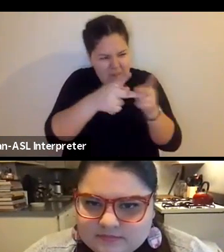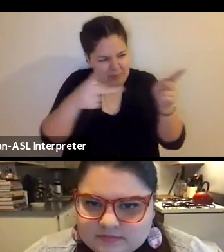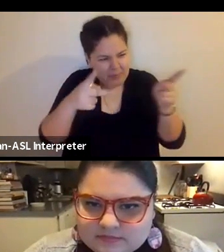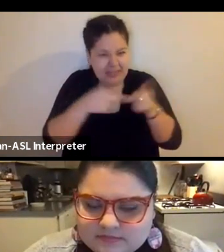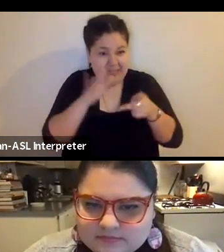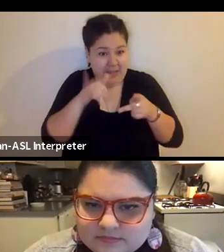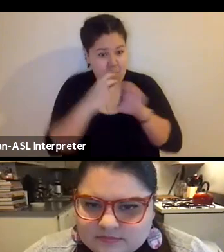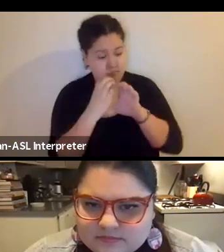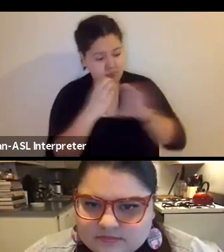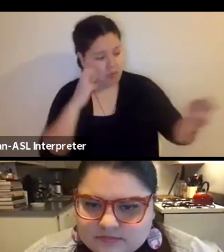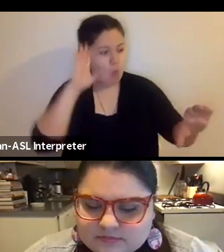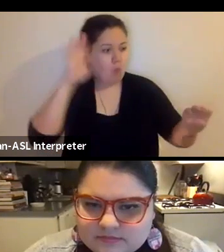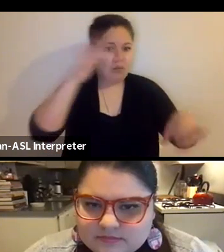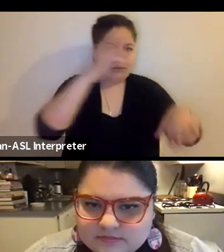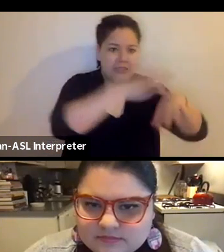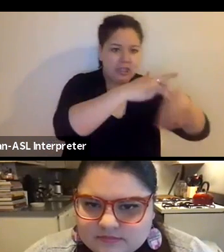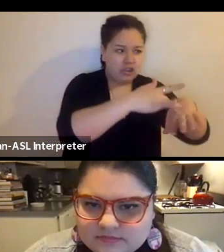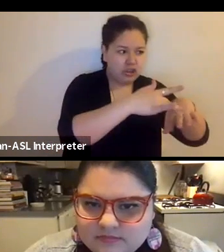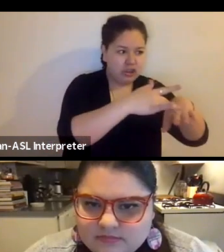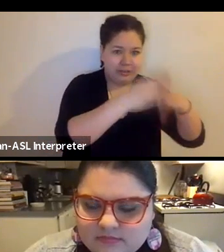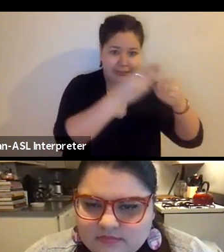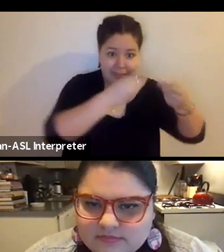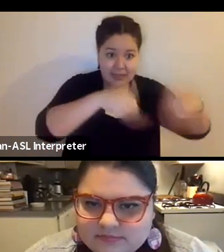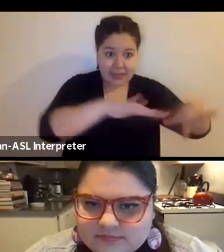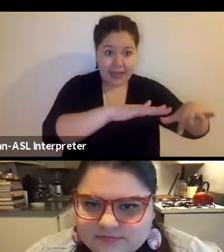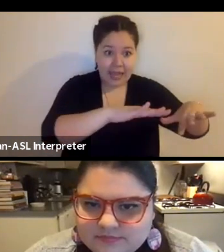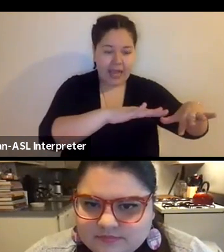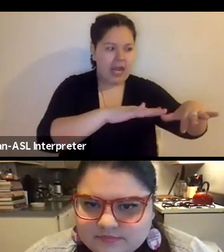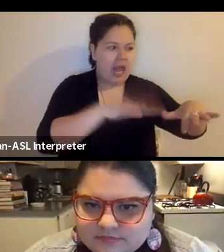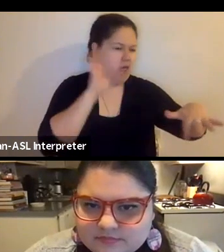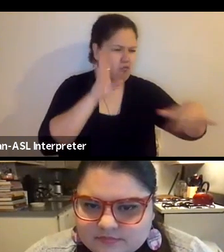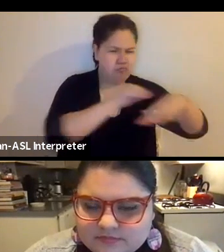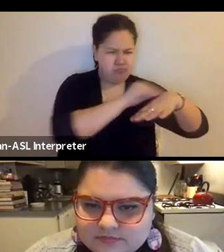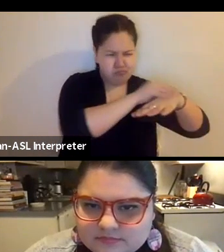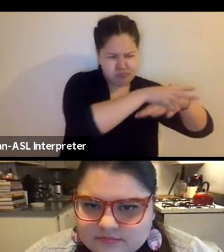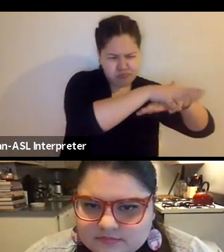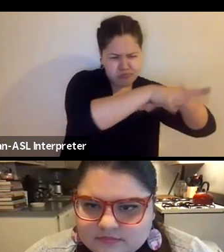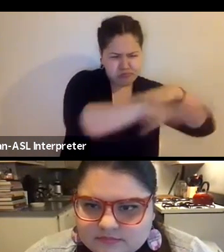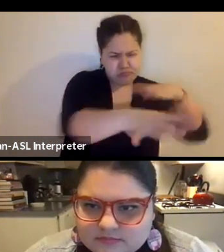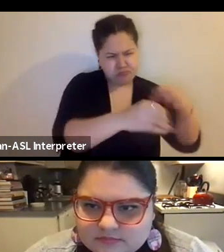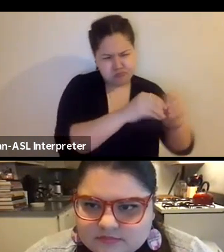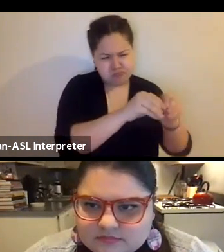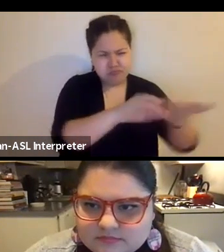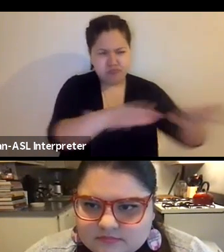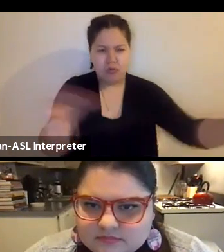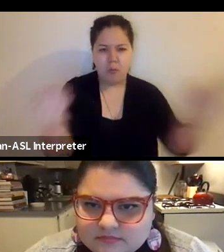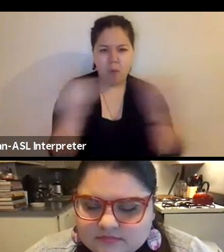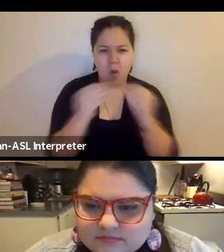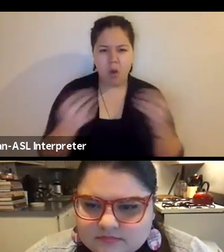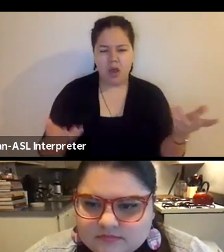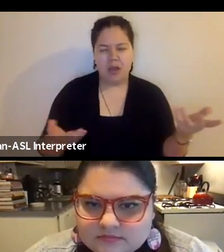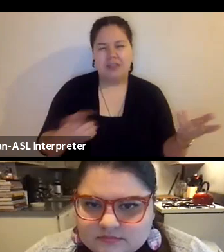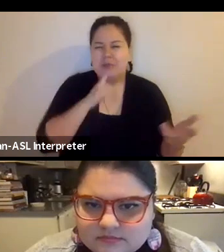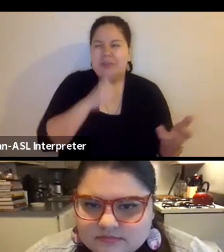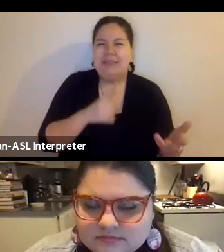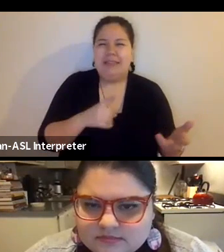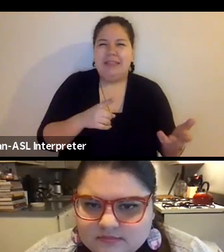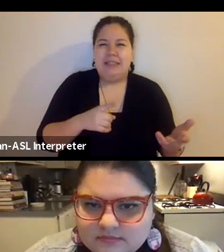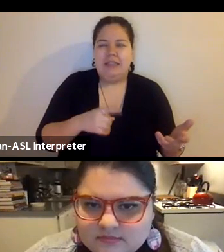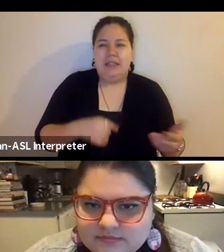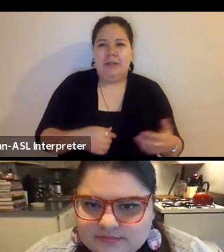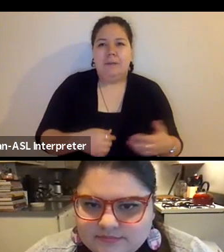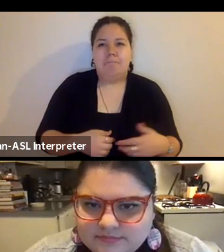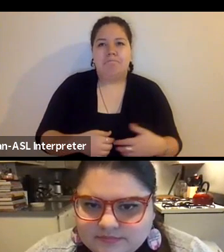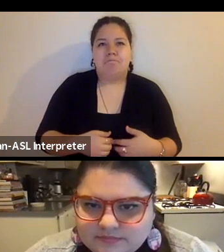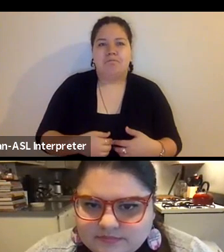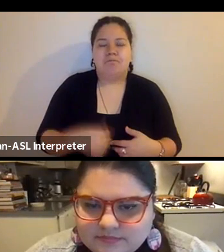on land, and from there presumably proliferate. So in one way, it's different because we aren't all gathering in